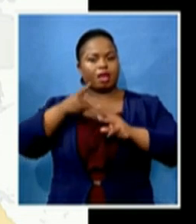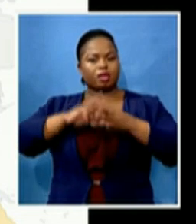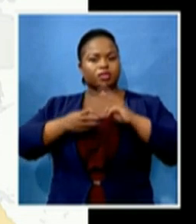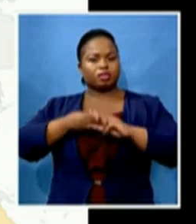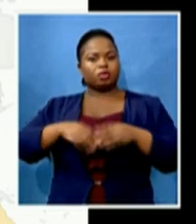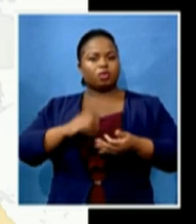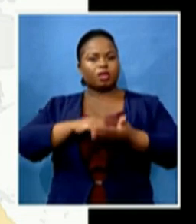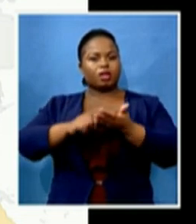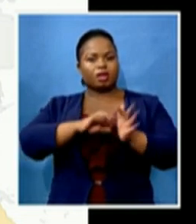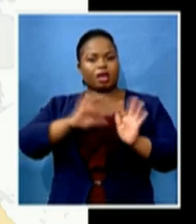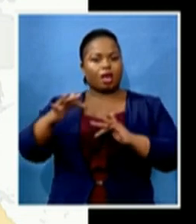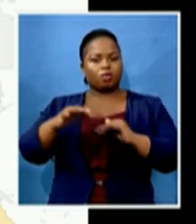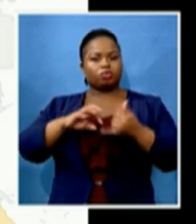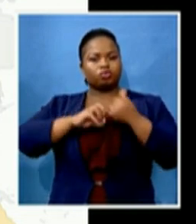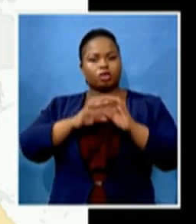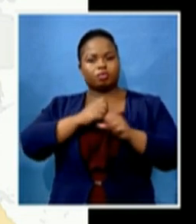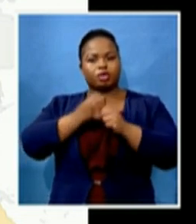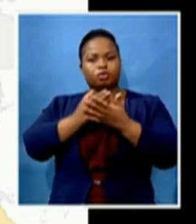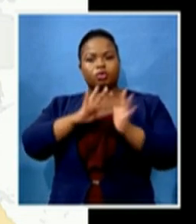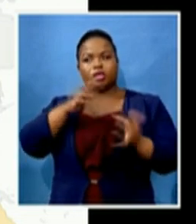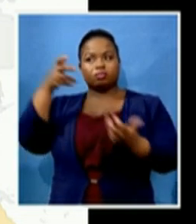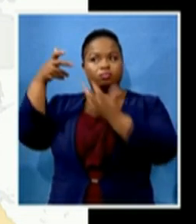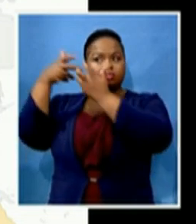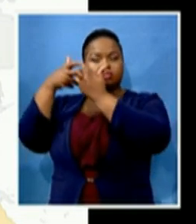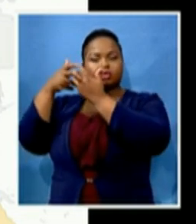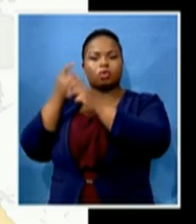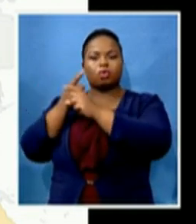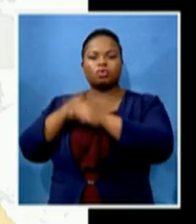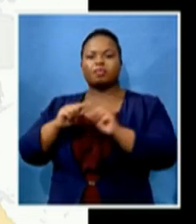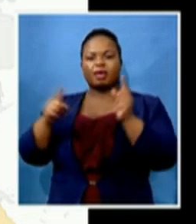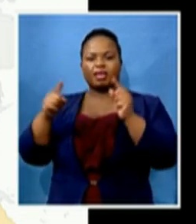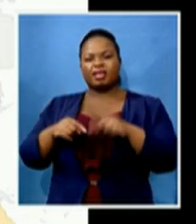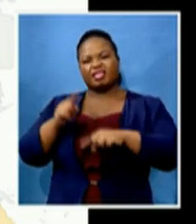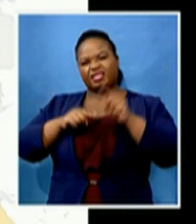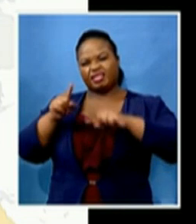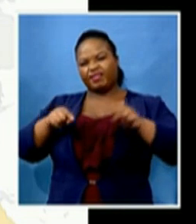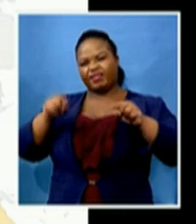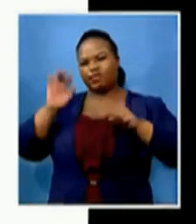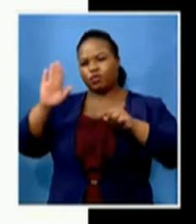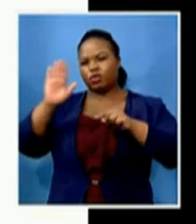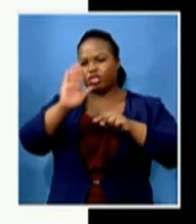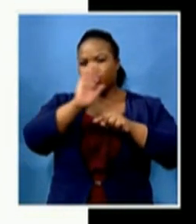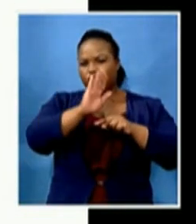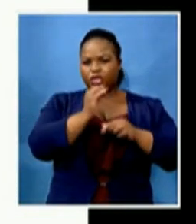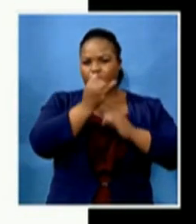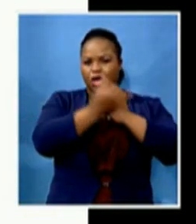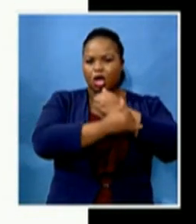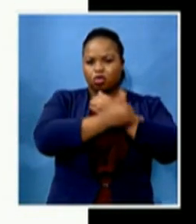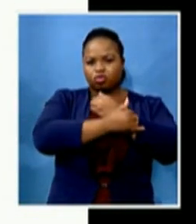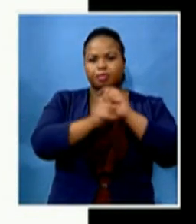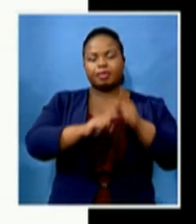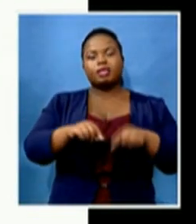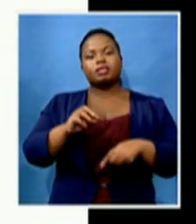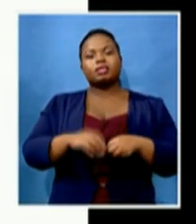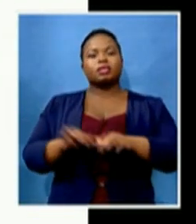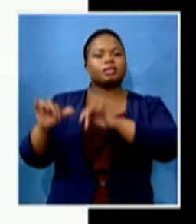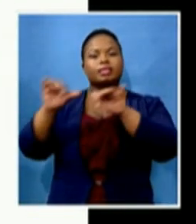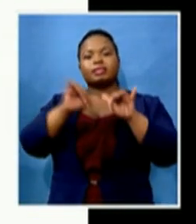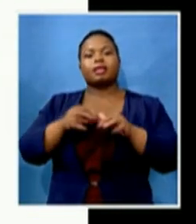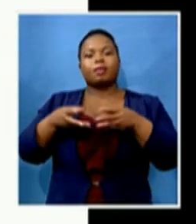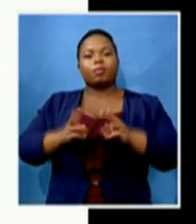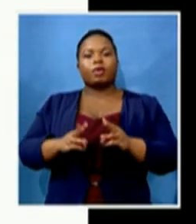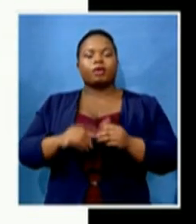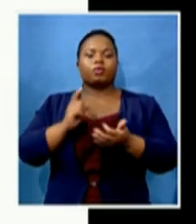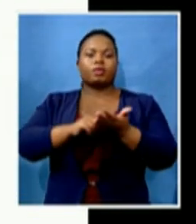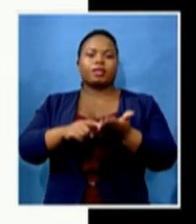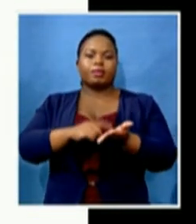changes. Of course, the parameters are different for each country, but the mathematics is universal. All right, so that leads us to what we refer to